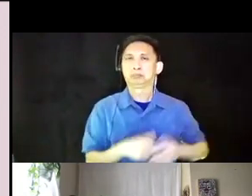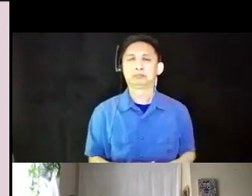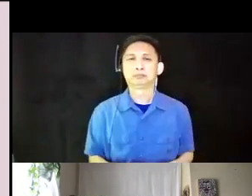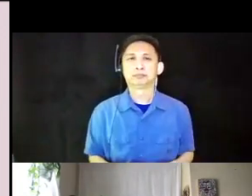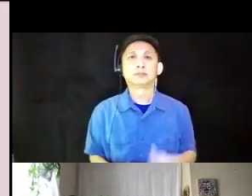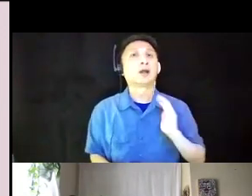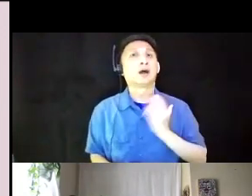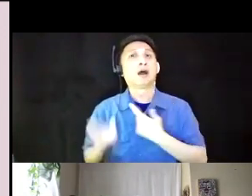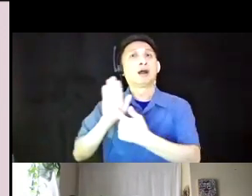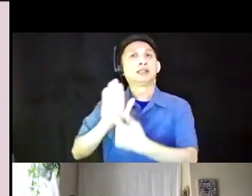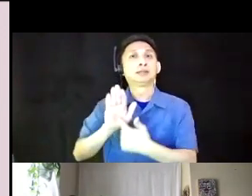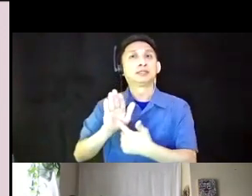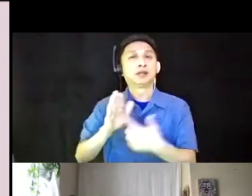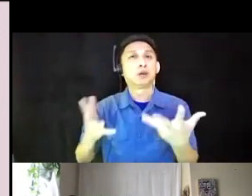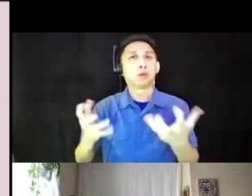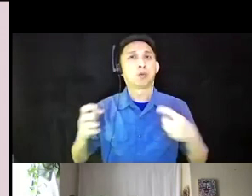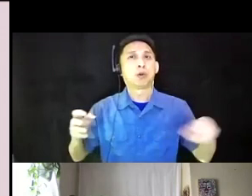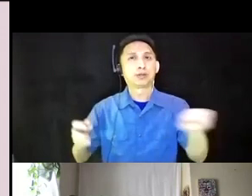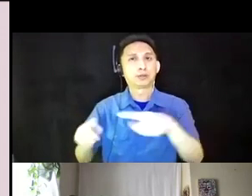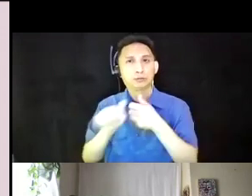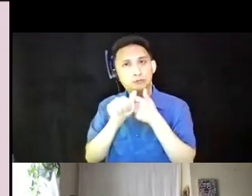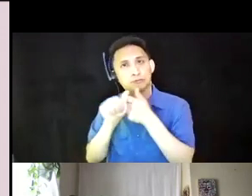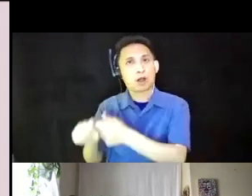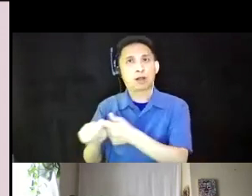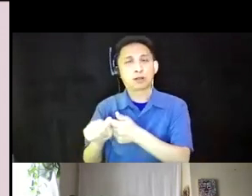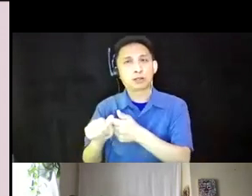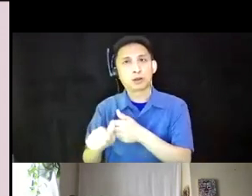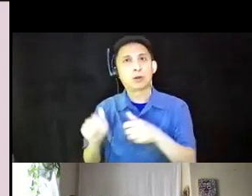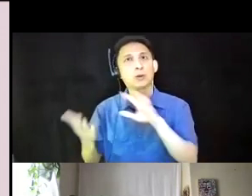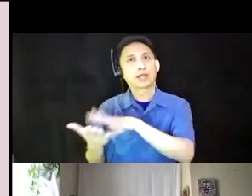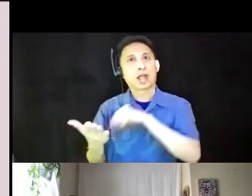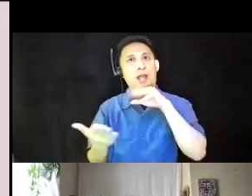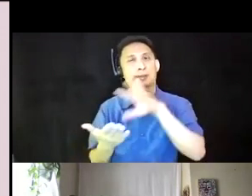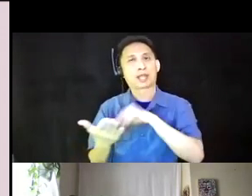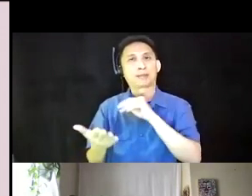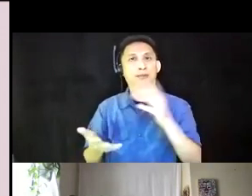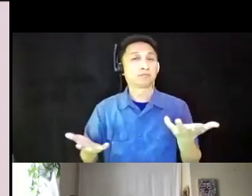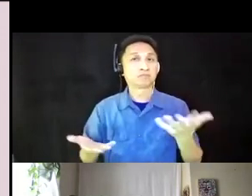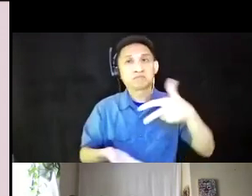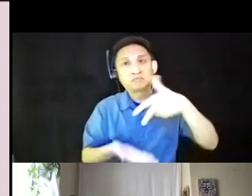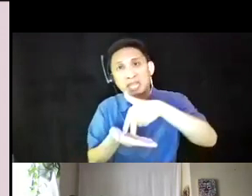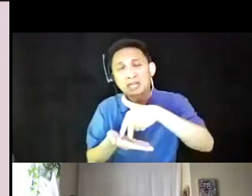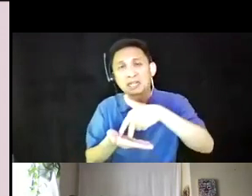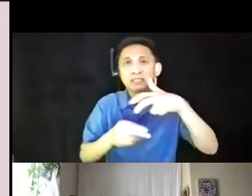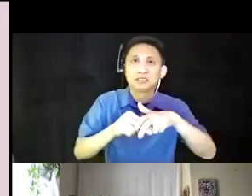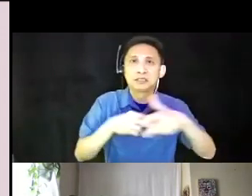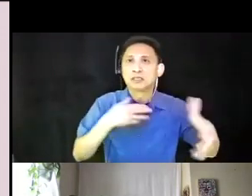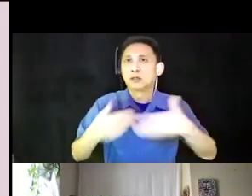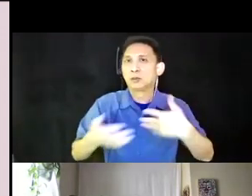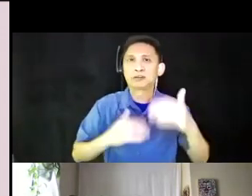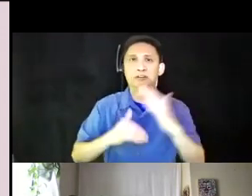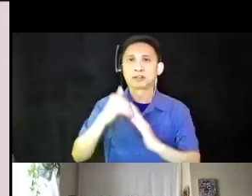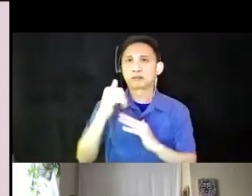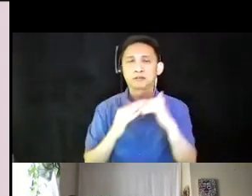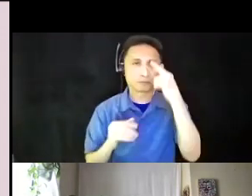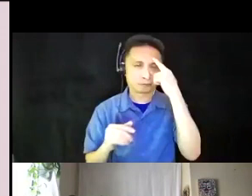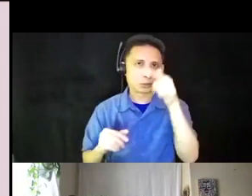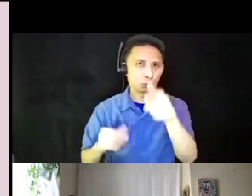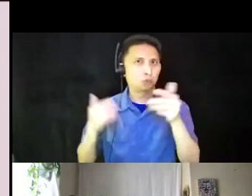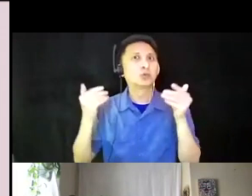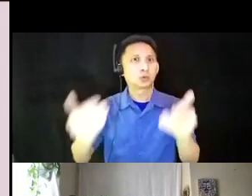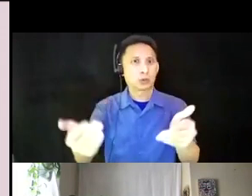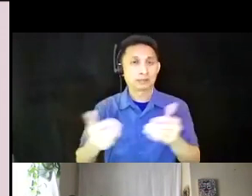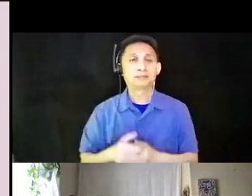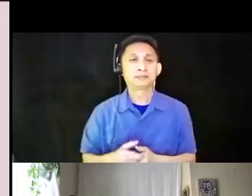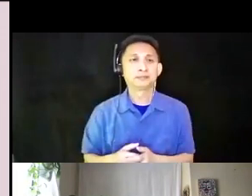for you to follow along in your own space. So you can do these standing or seated, so whichever is more comfortable for you. And even though we